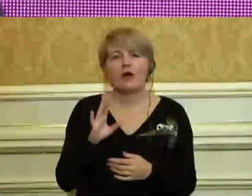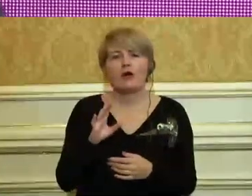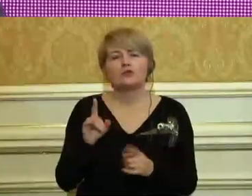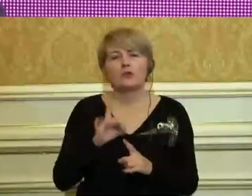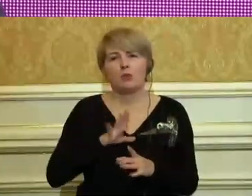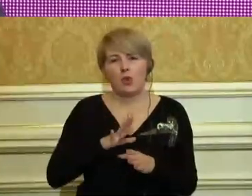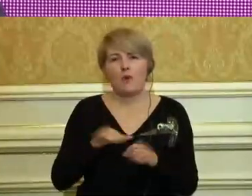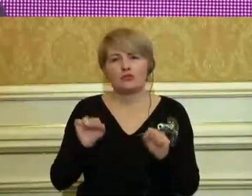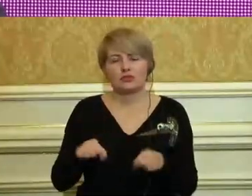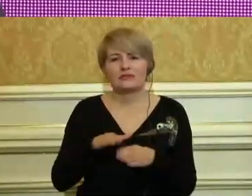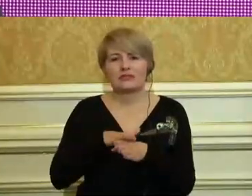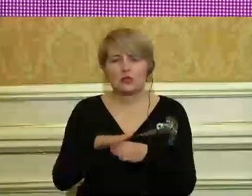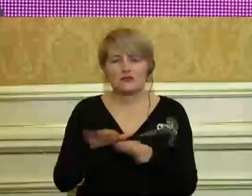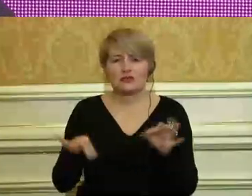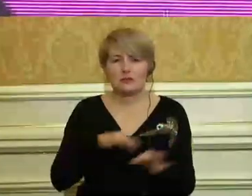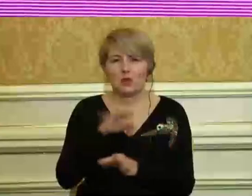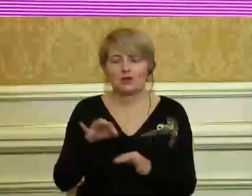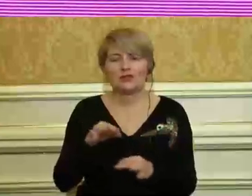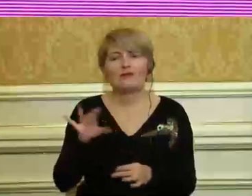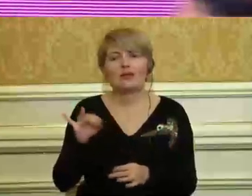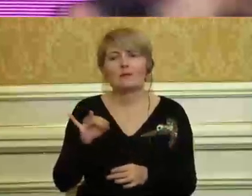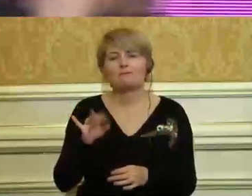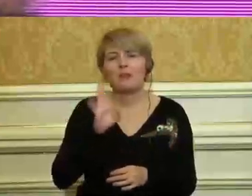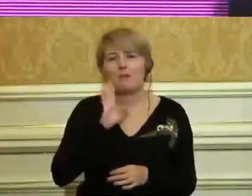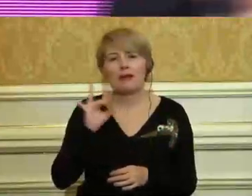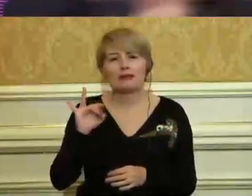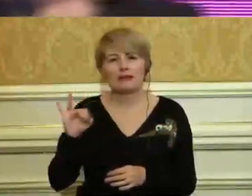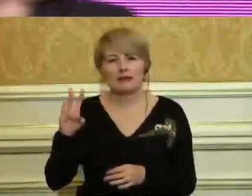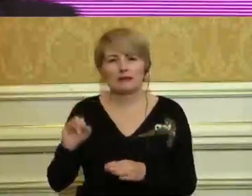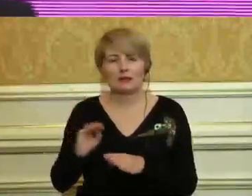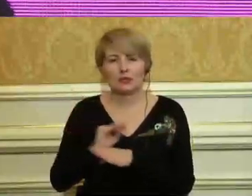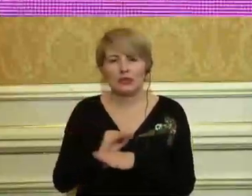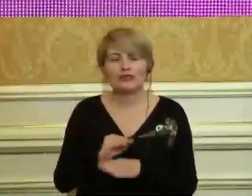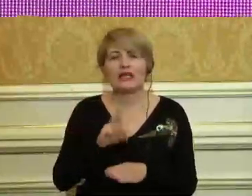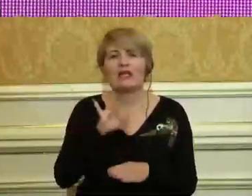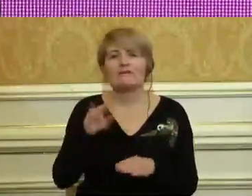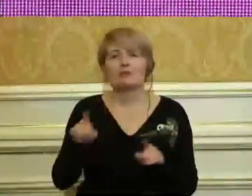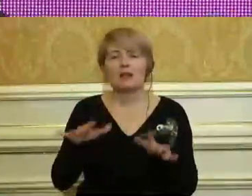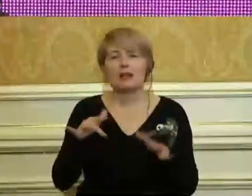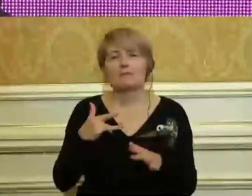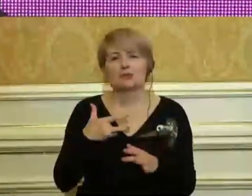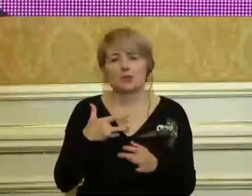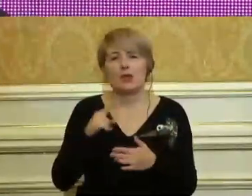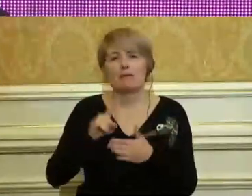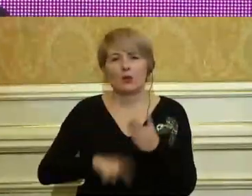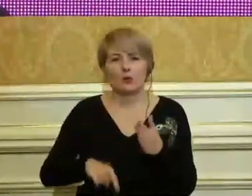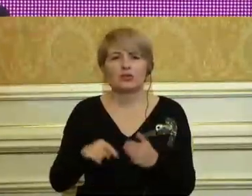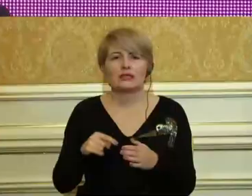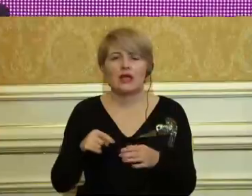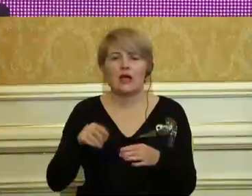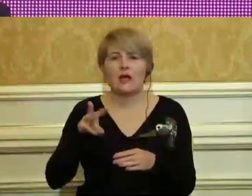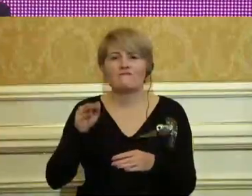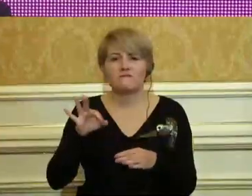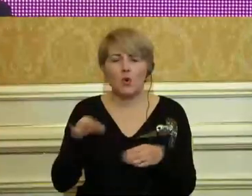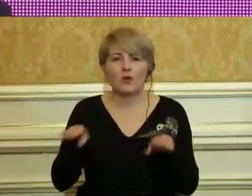decision, it's very important to realize this above-mentioned project. So, well, Irina, thank you. From behalf of the parliament, I'm